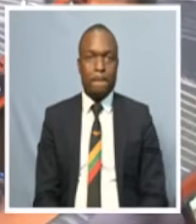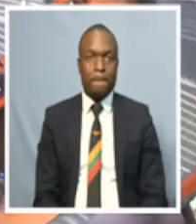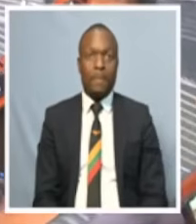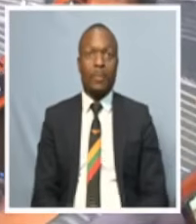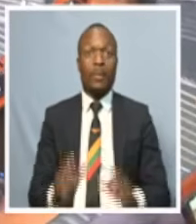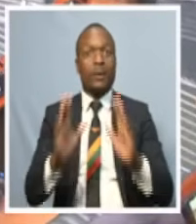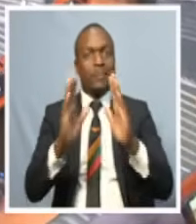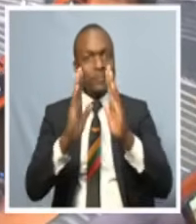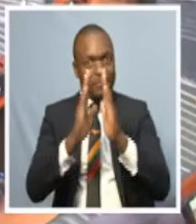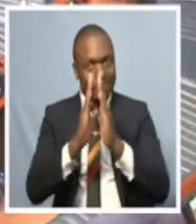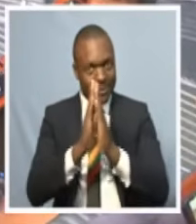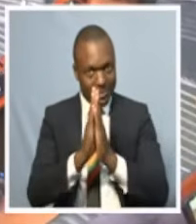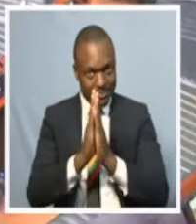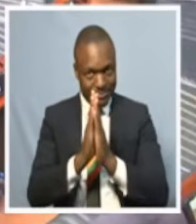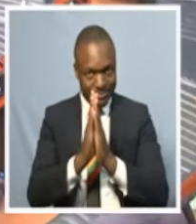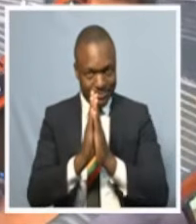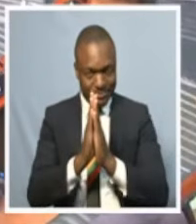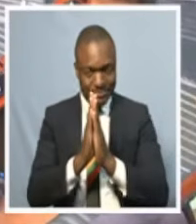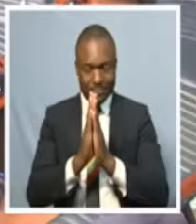Prayer.